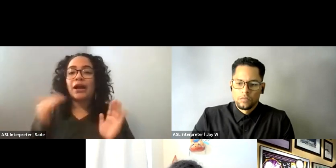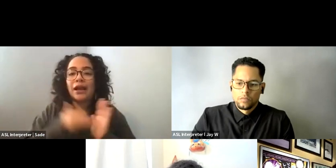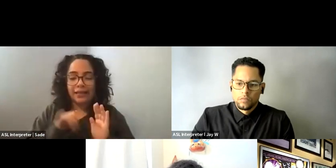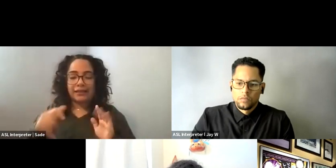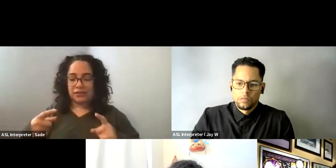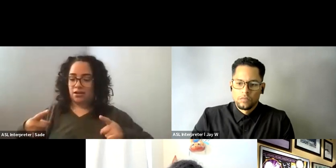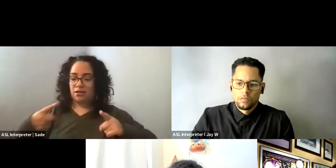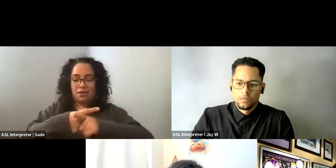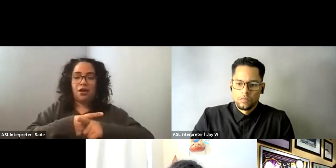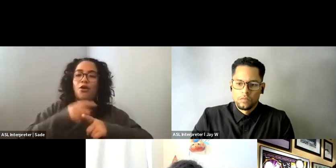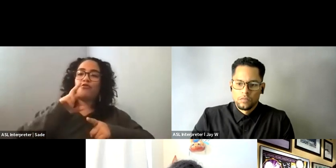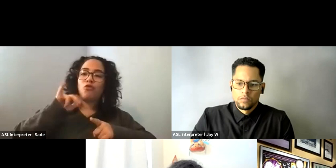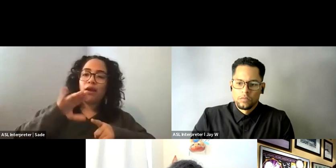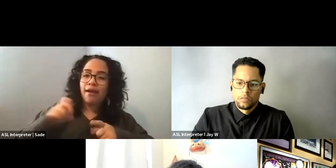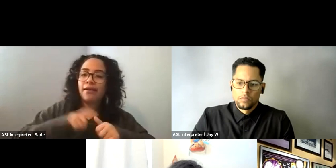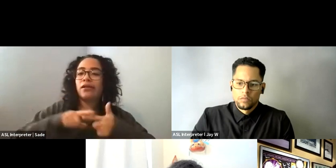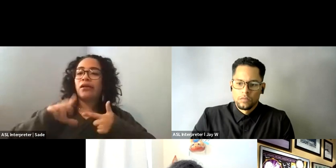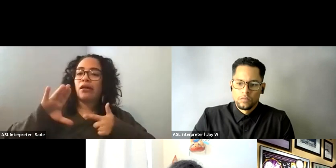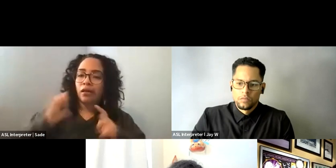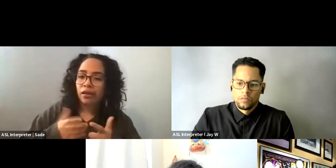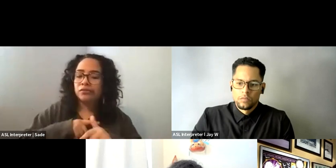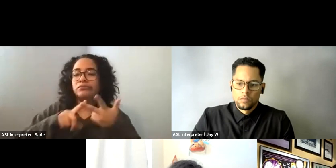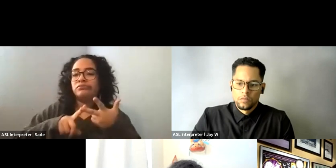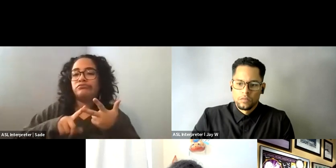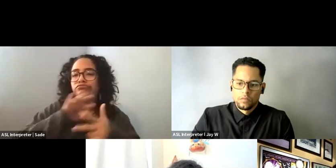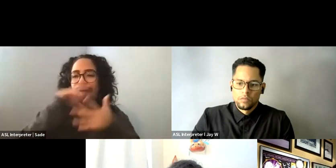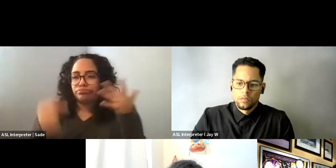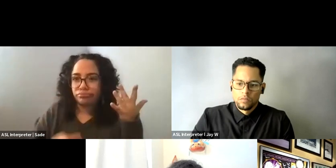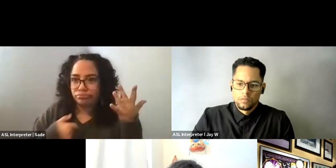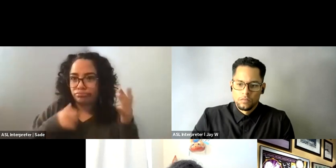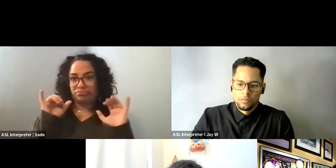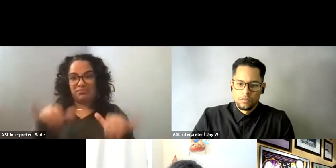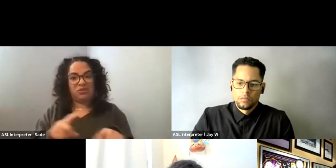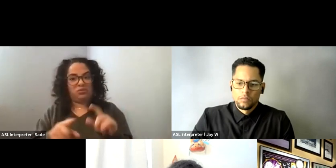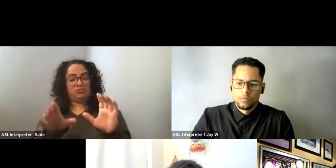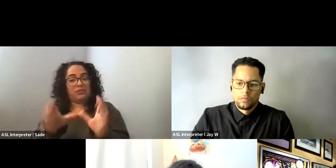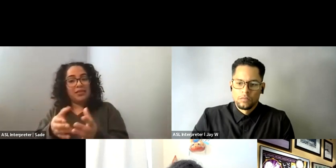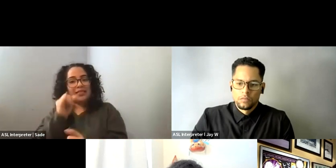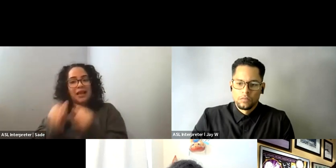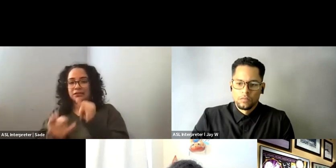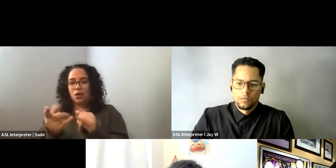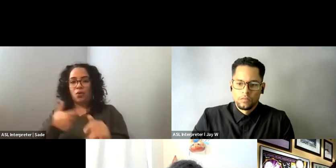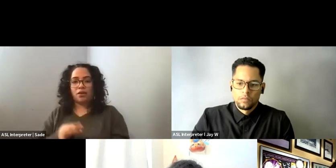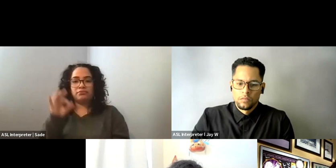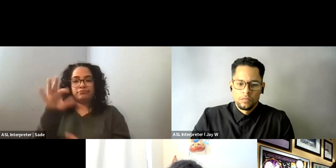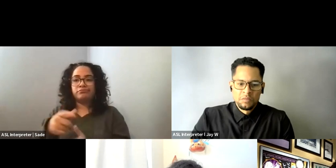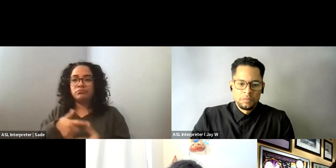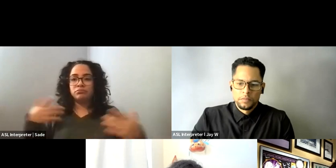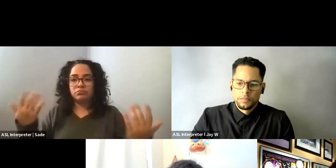race, class, etc. So, you know, that, and then the last thing I want to say is